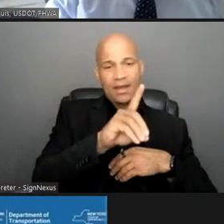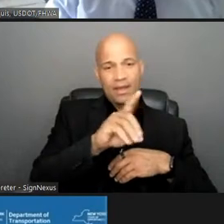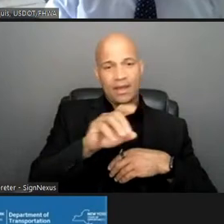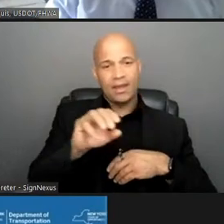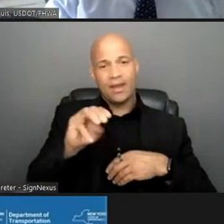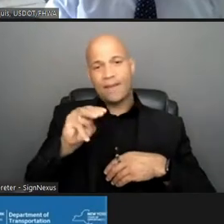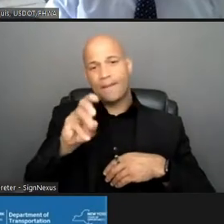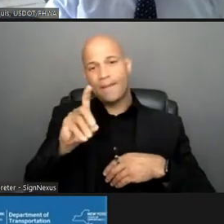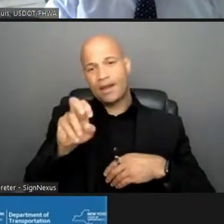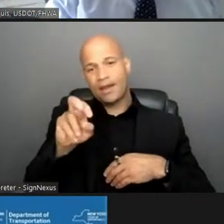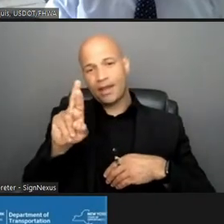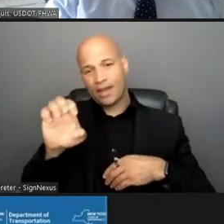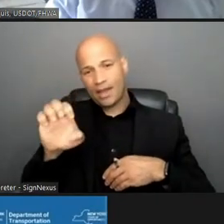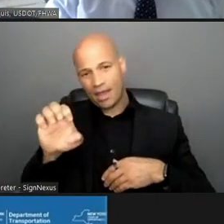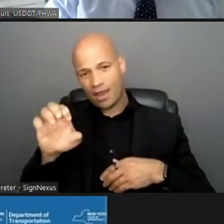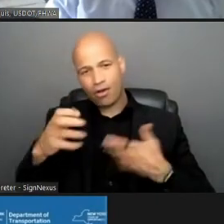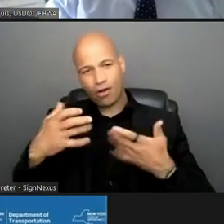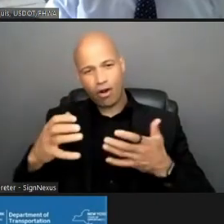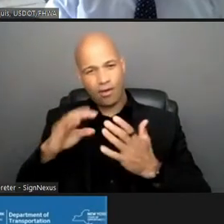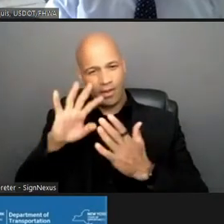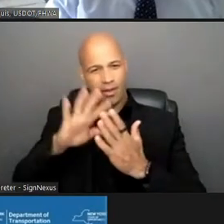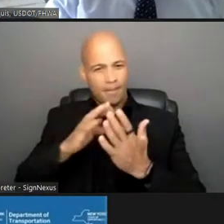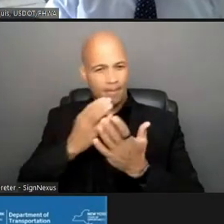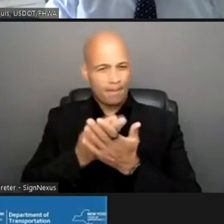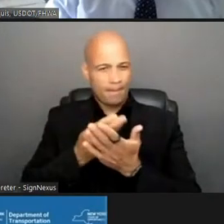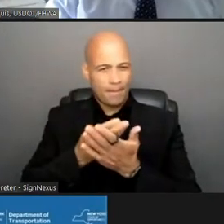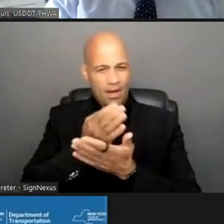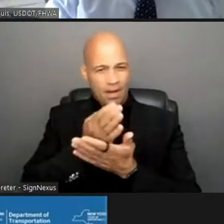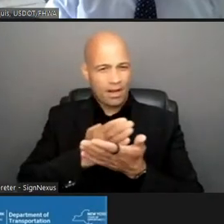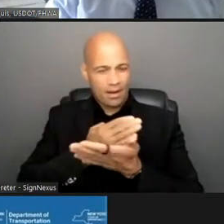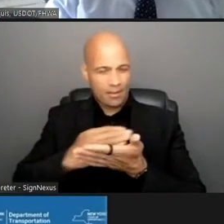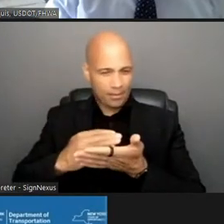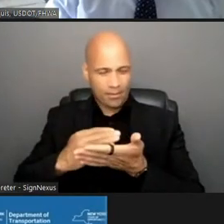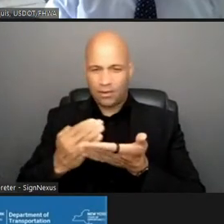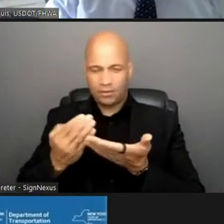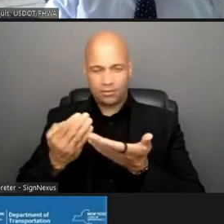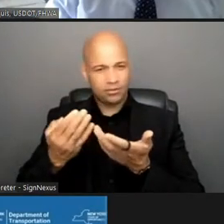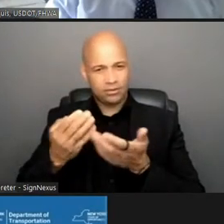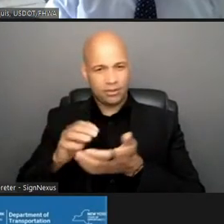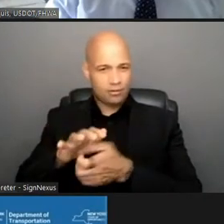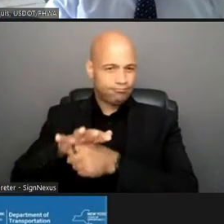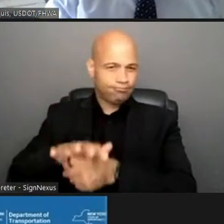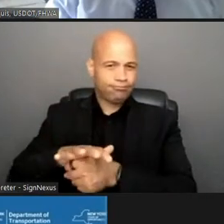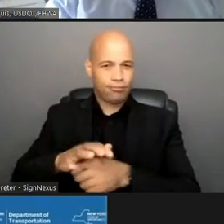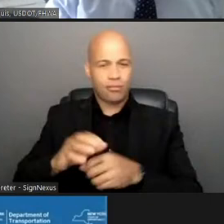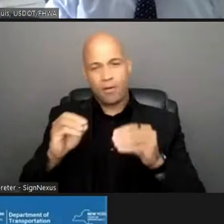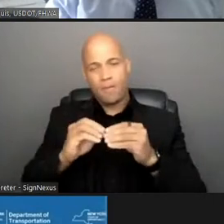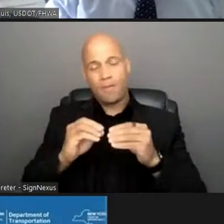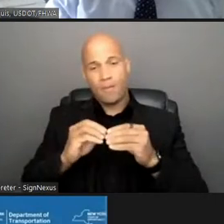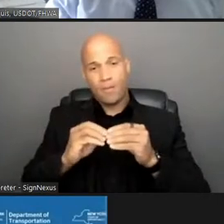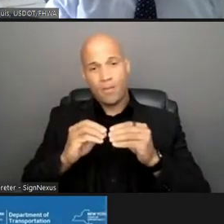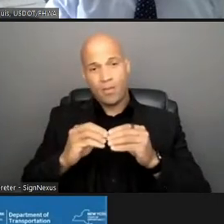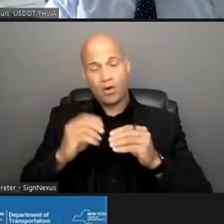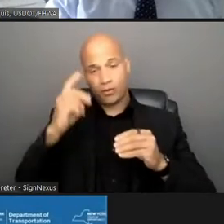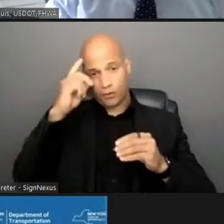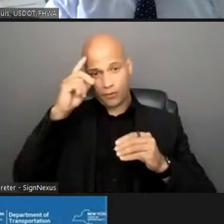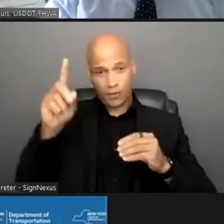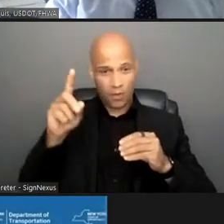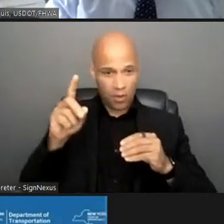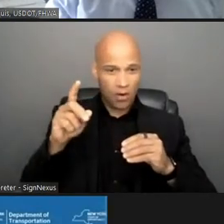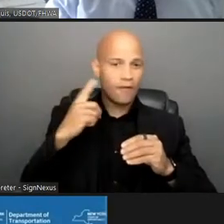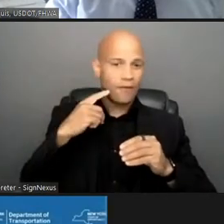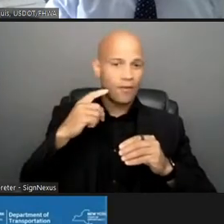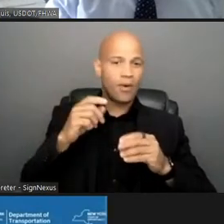the budget even more than it already is so I request that it to be highly considered that for Medicaid Medical